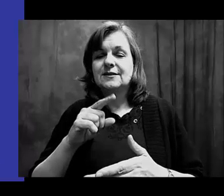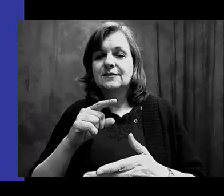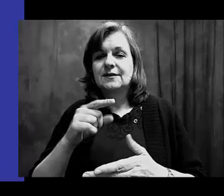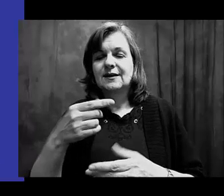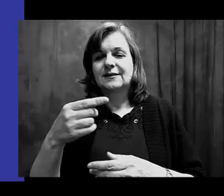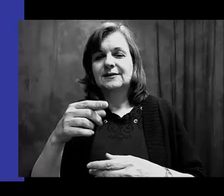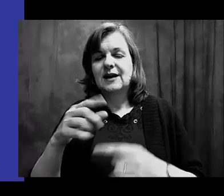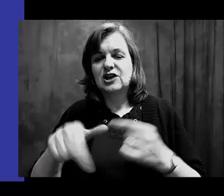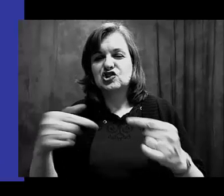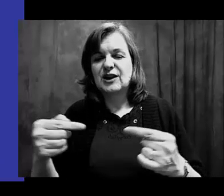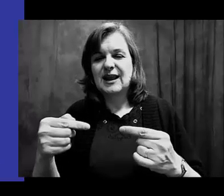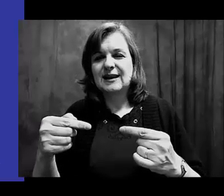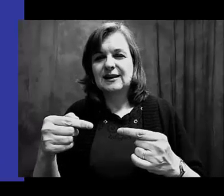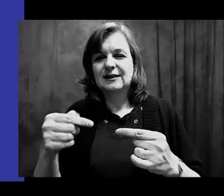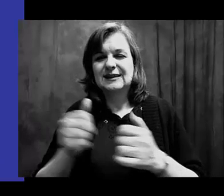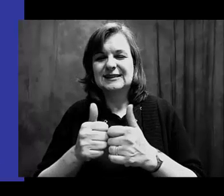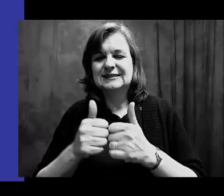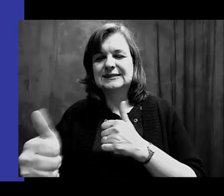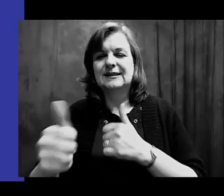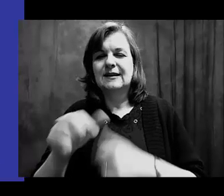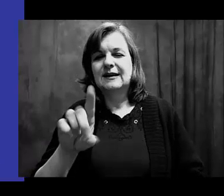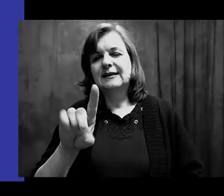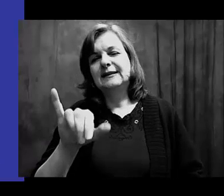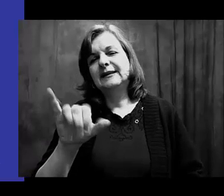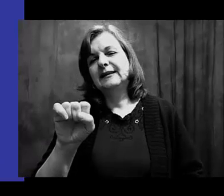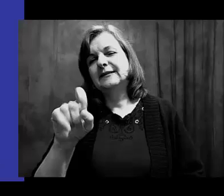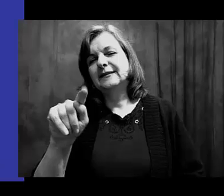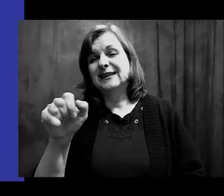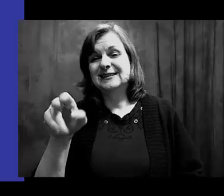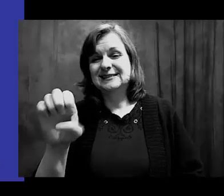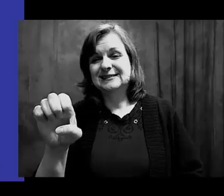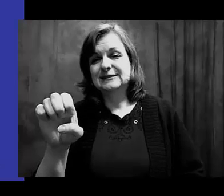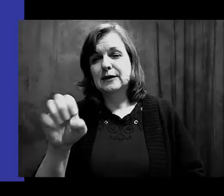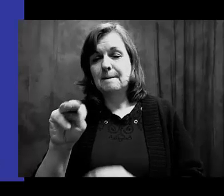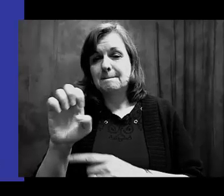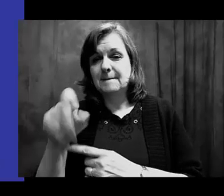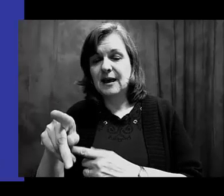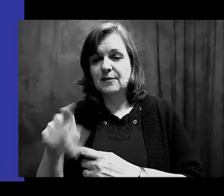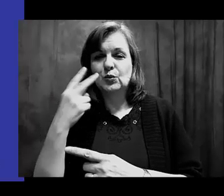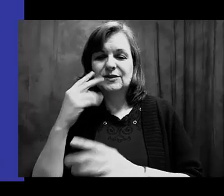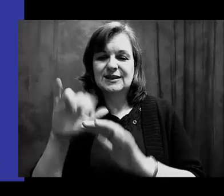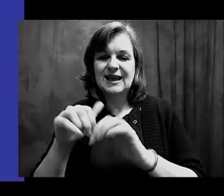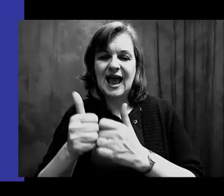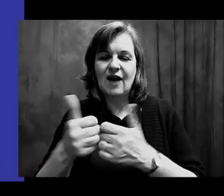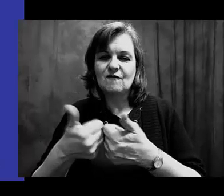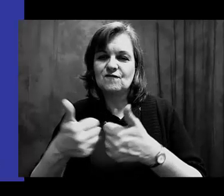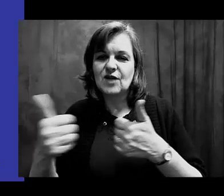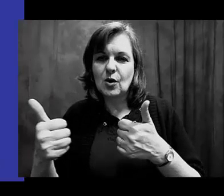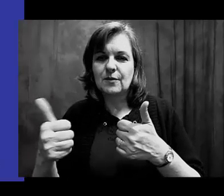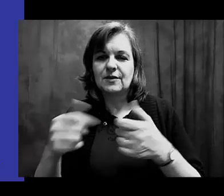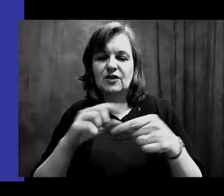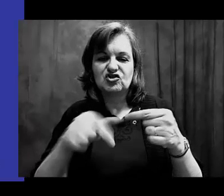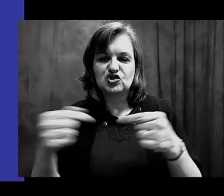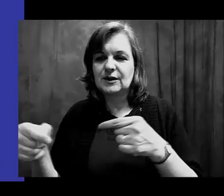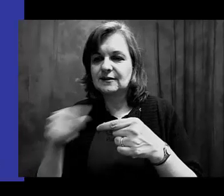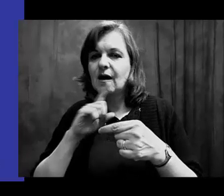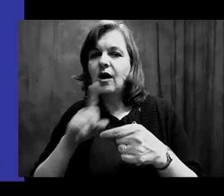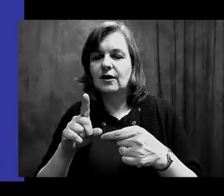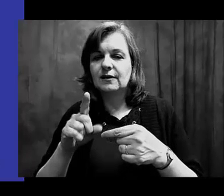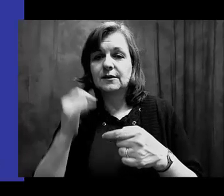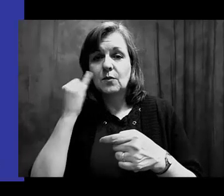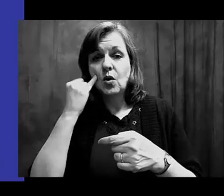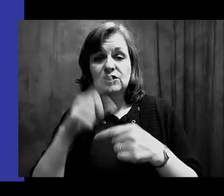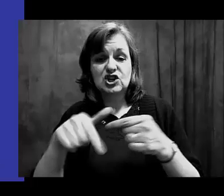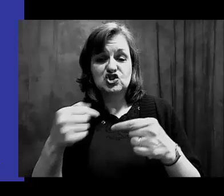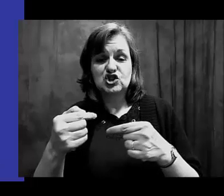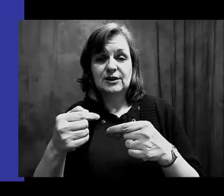maps, can show us how close things are together on a chromosome. If they're really close together,